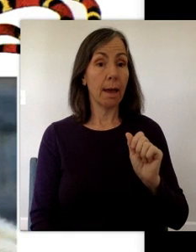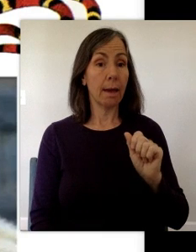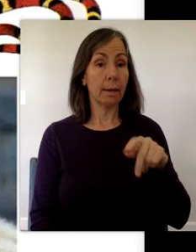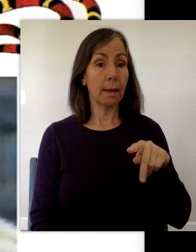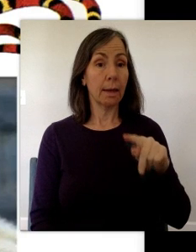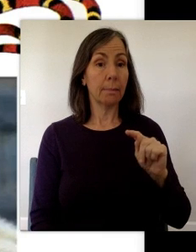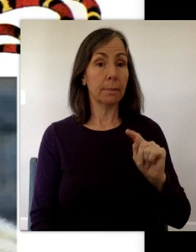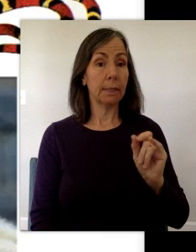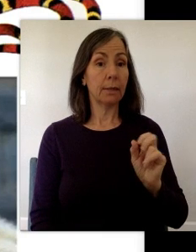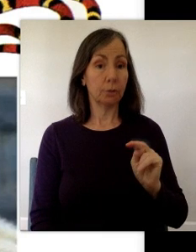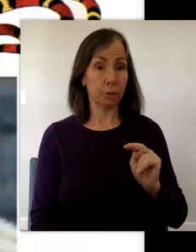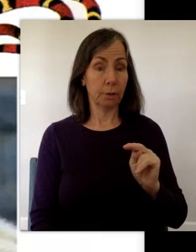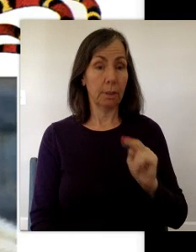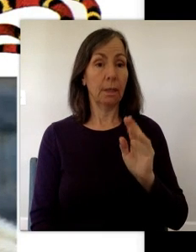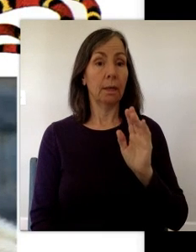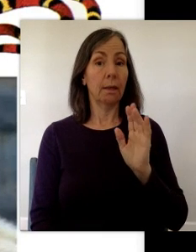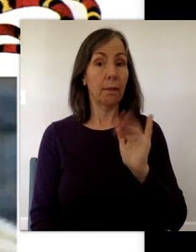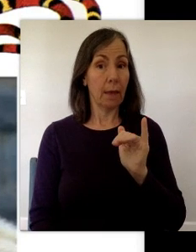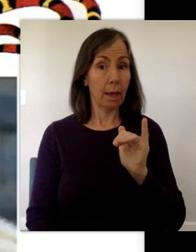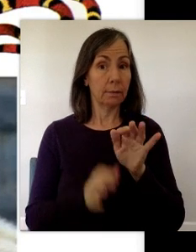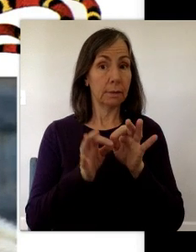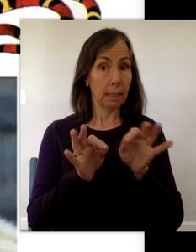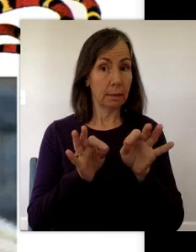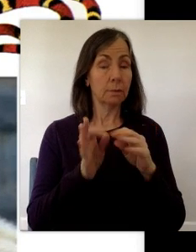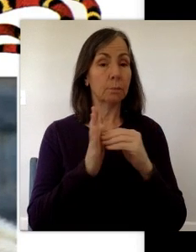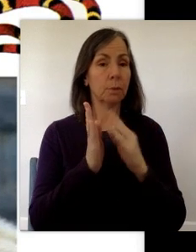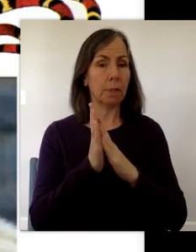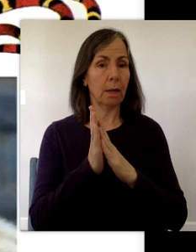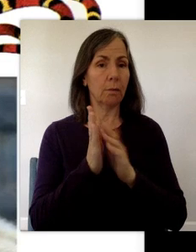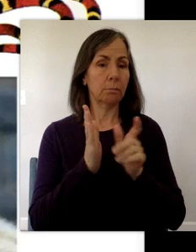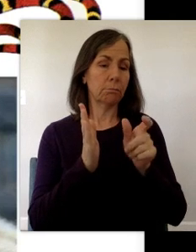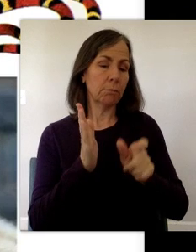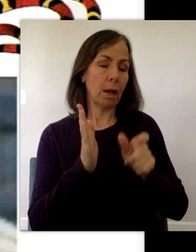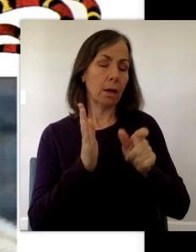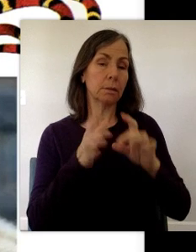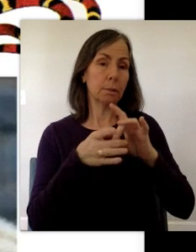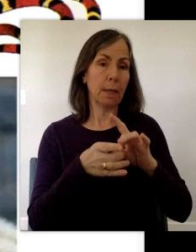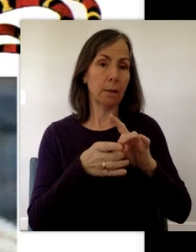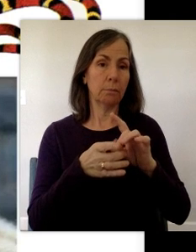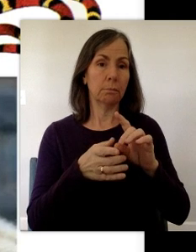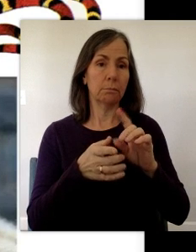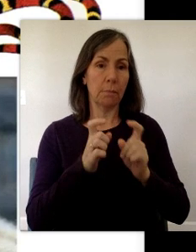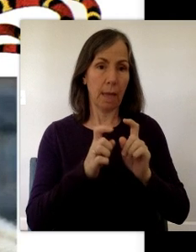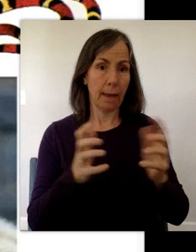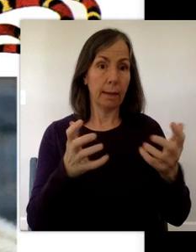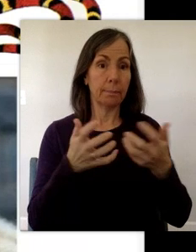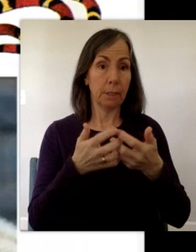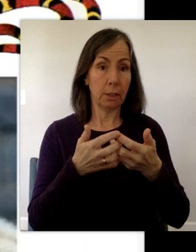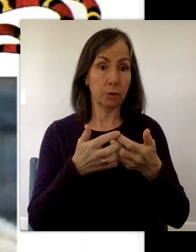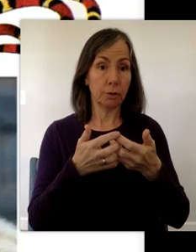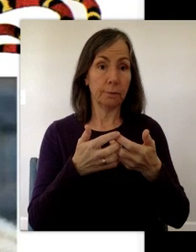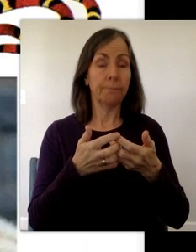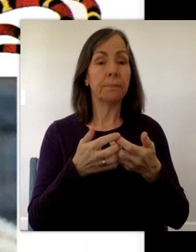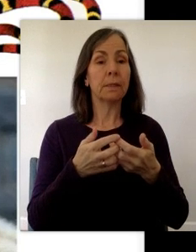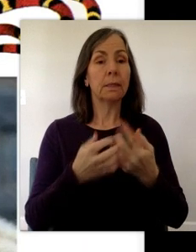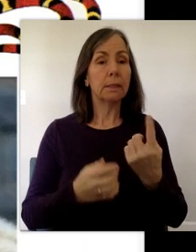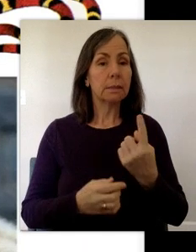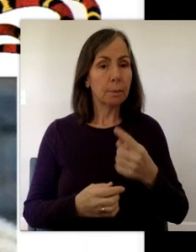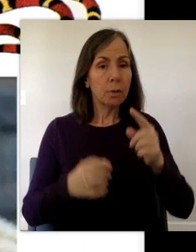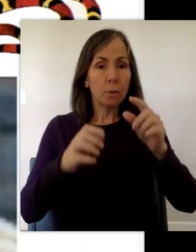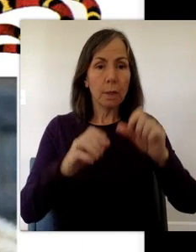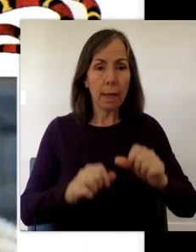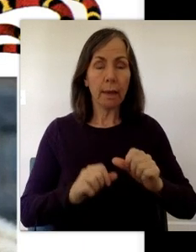in the adaptation box, is something that allows you to better survive in your